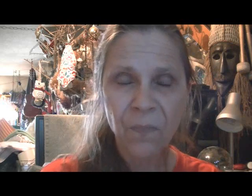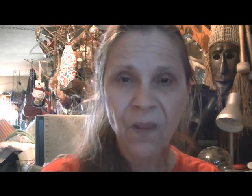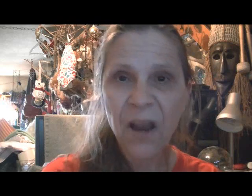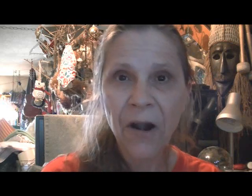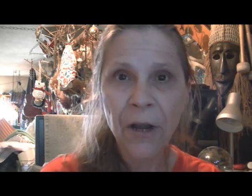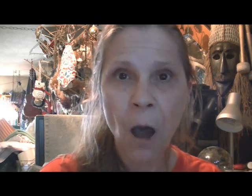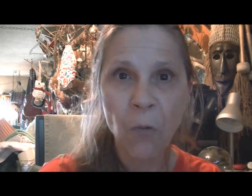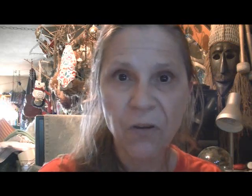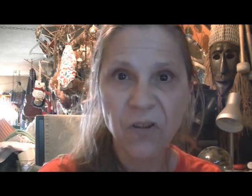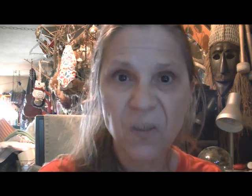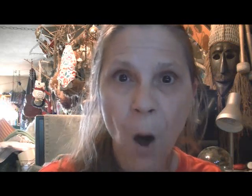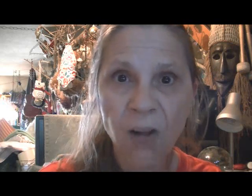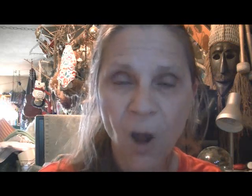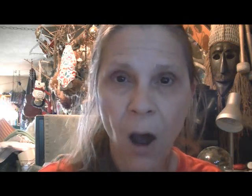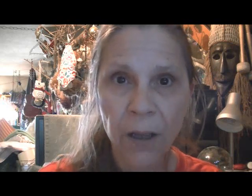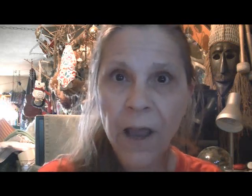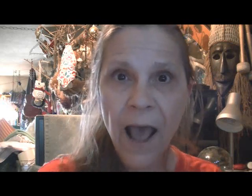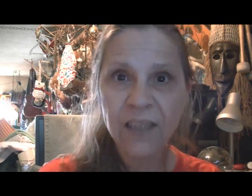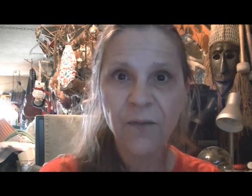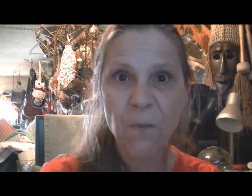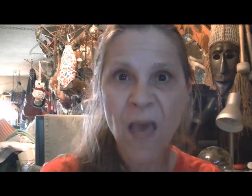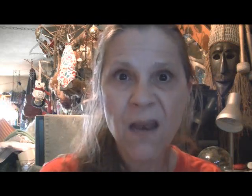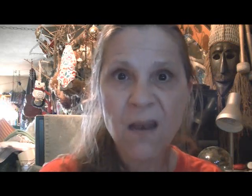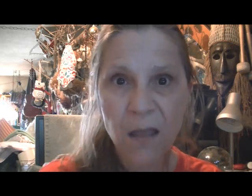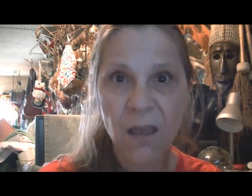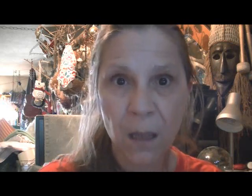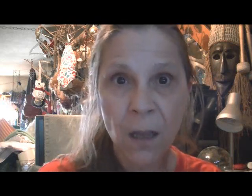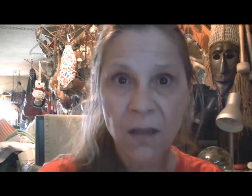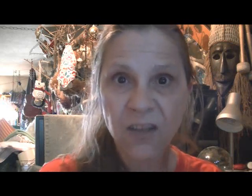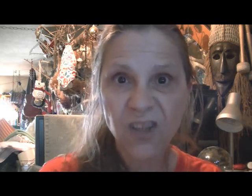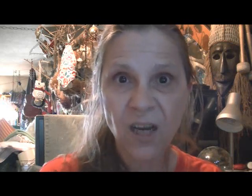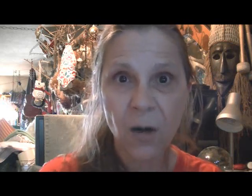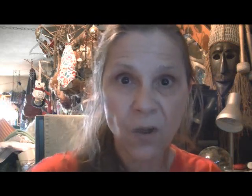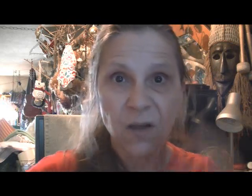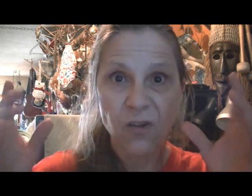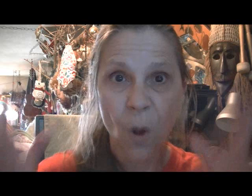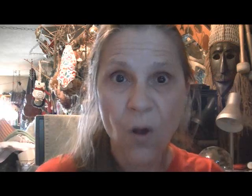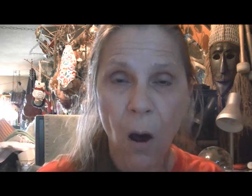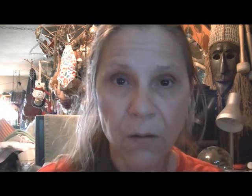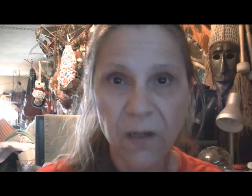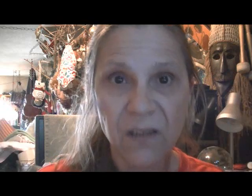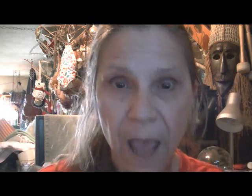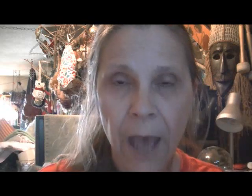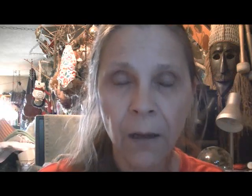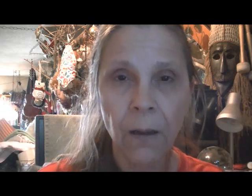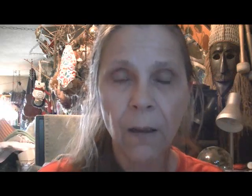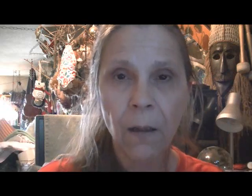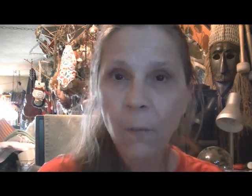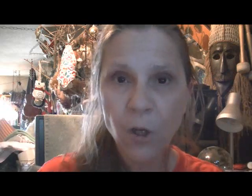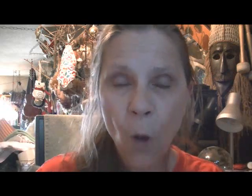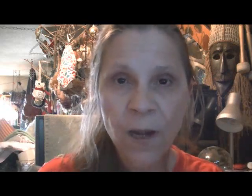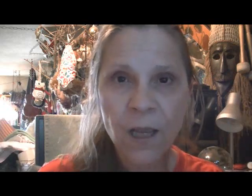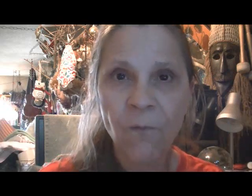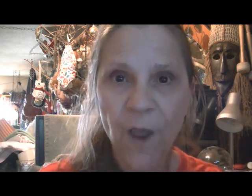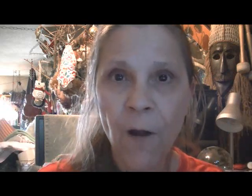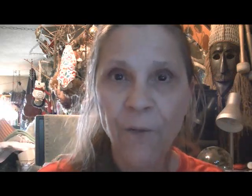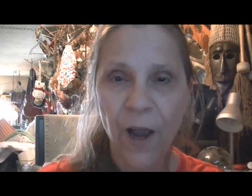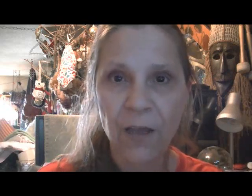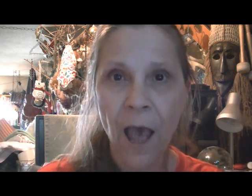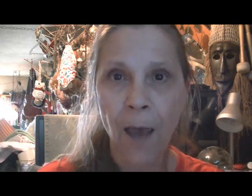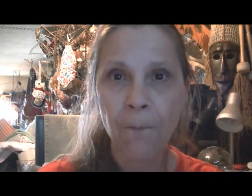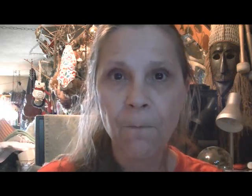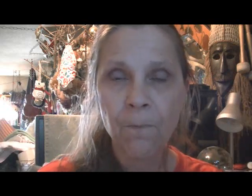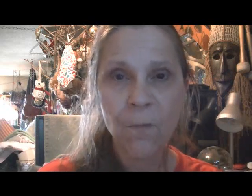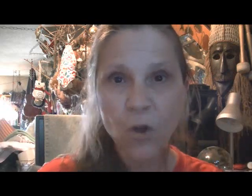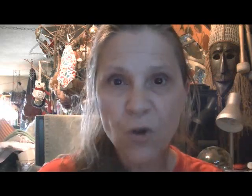right? Carrying on with their small talk as if it meant nothing that Ciera was so-called dead. But nobody can